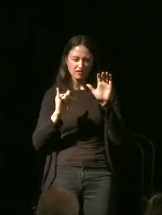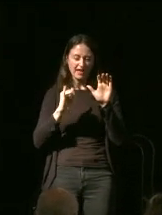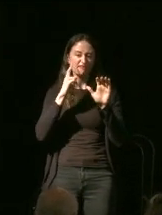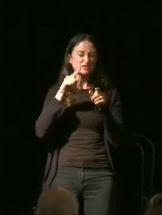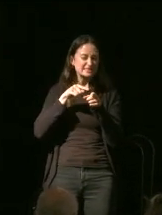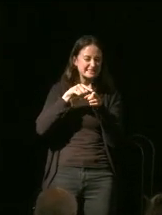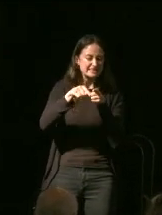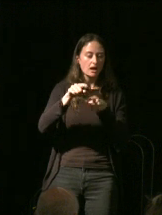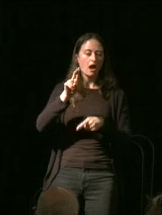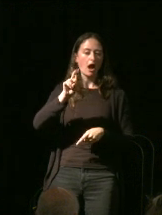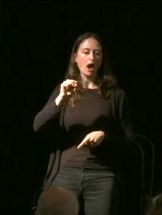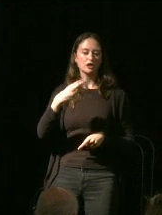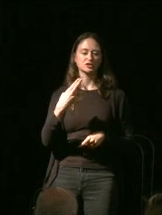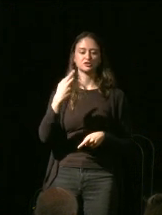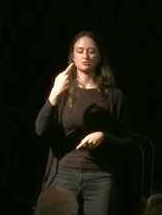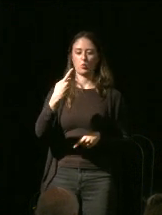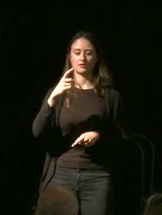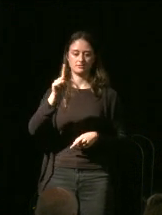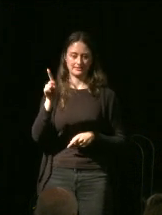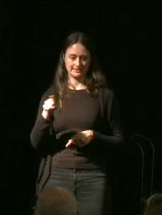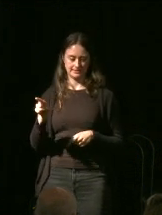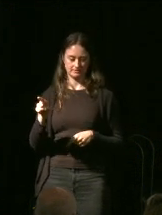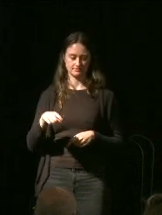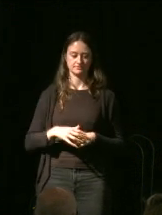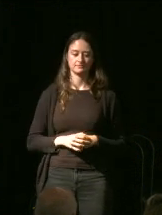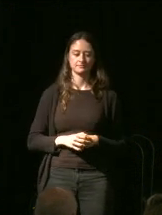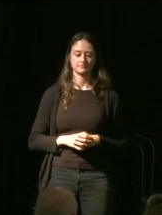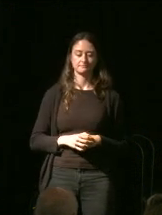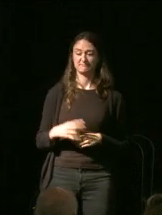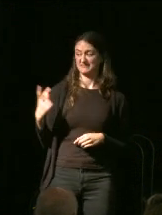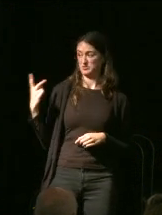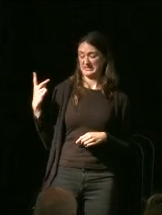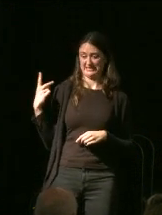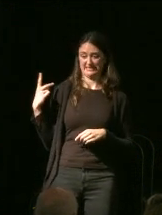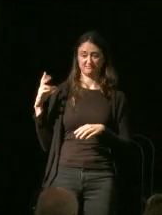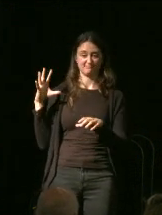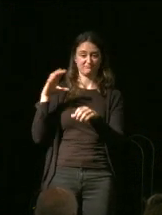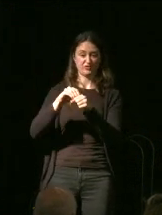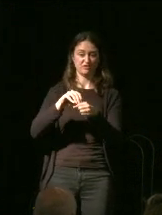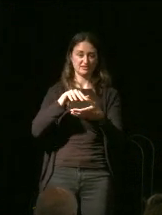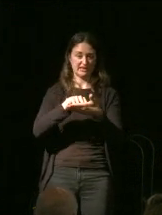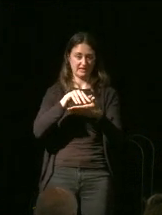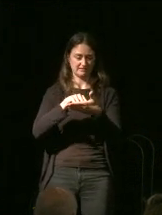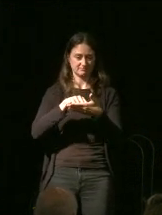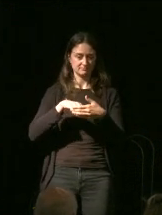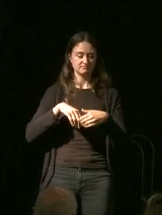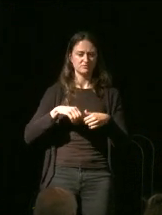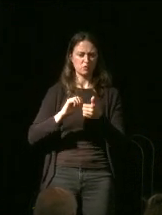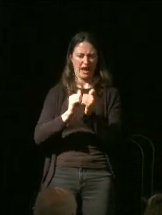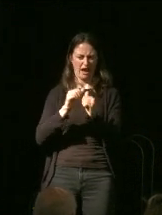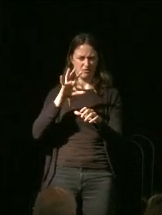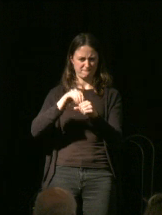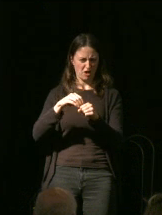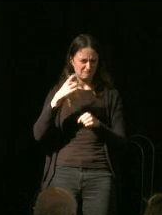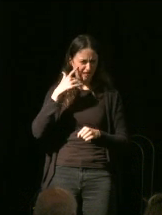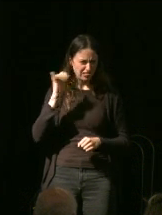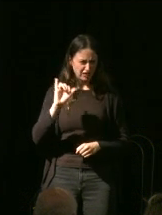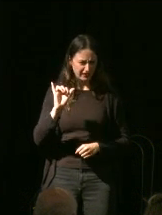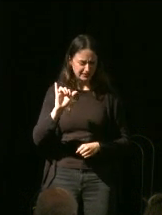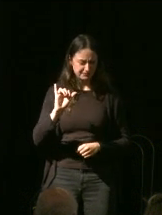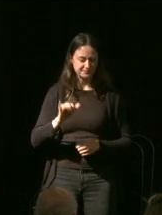As participants, we are we participate by joining